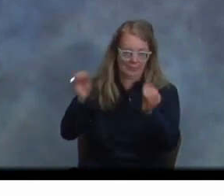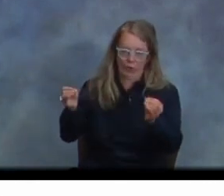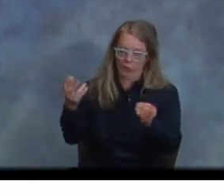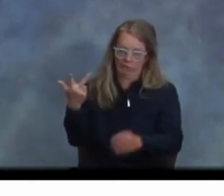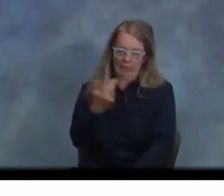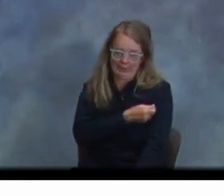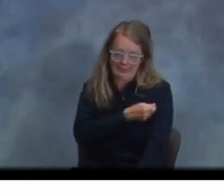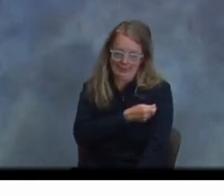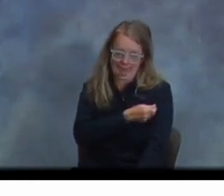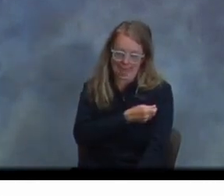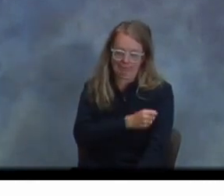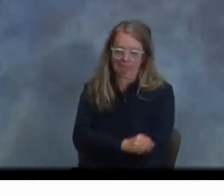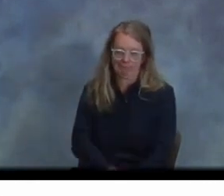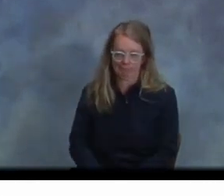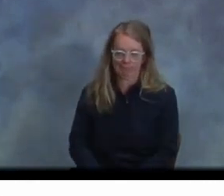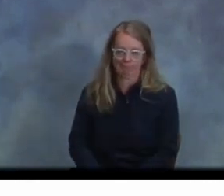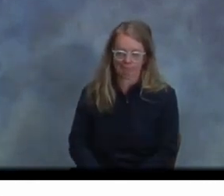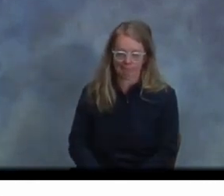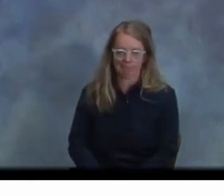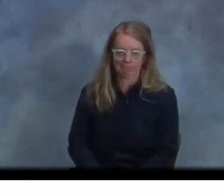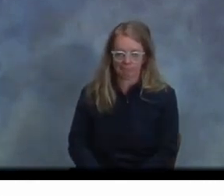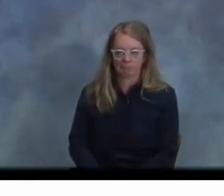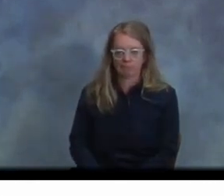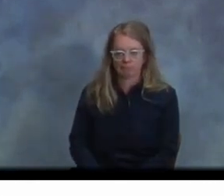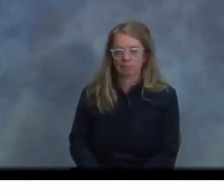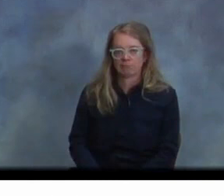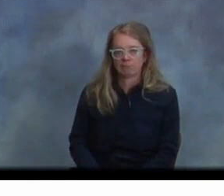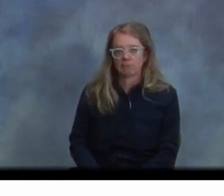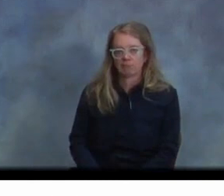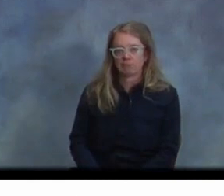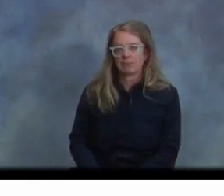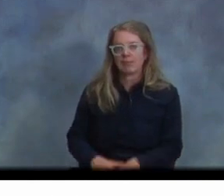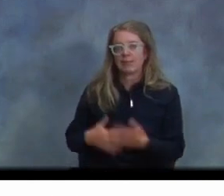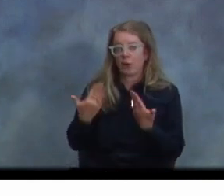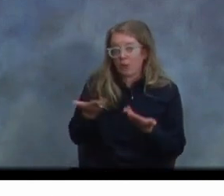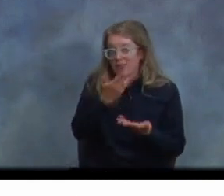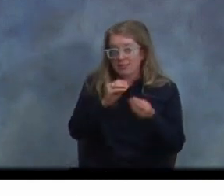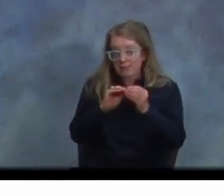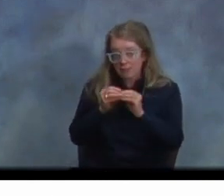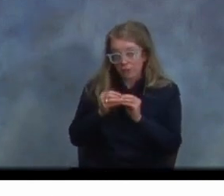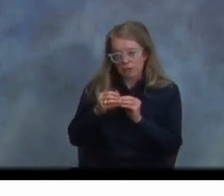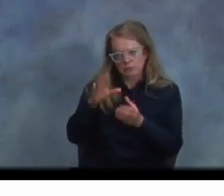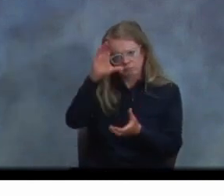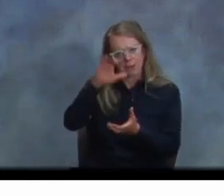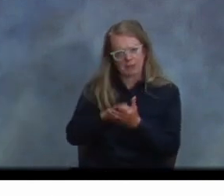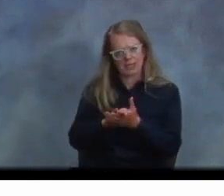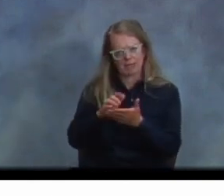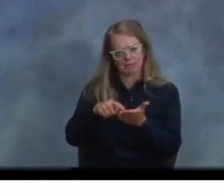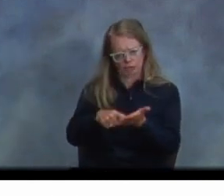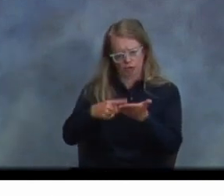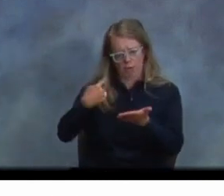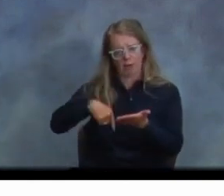unvaccinated population. This, I believe, is showing us that COVID-19